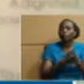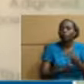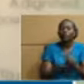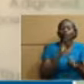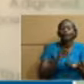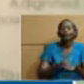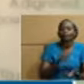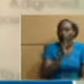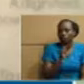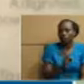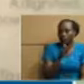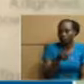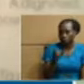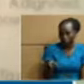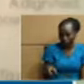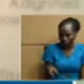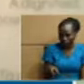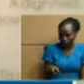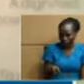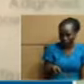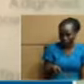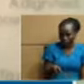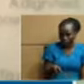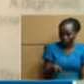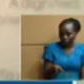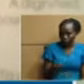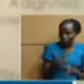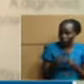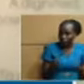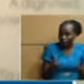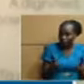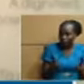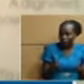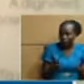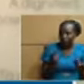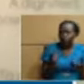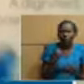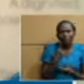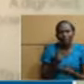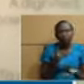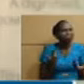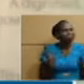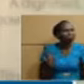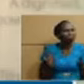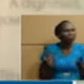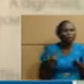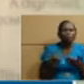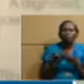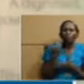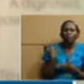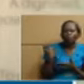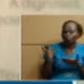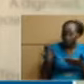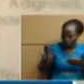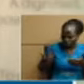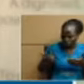persons. And yet, you would wonder now what has been happening in between here. What has